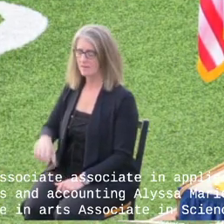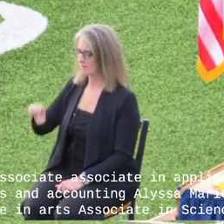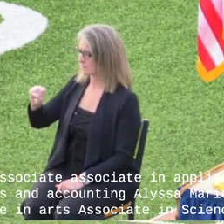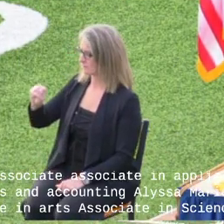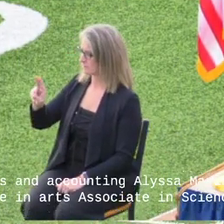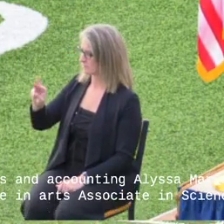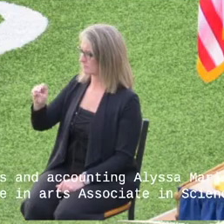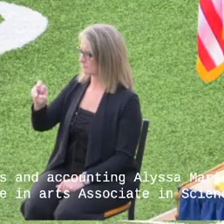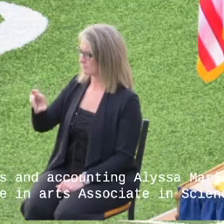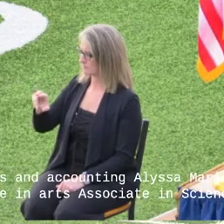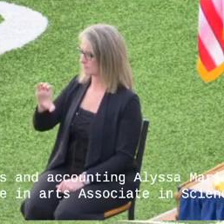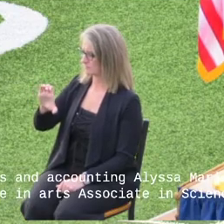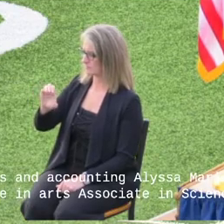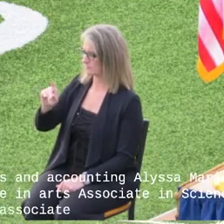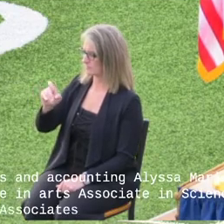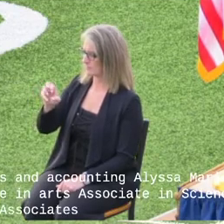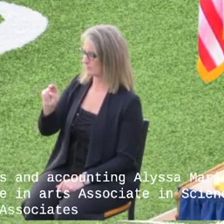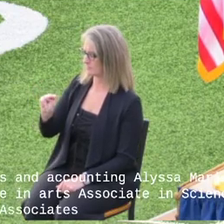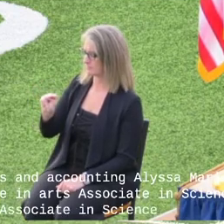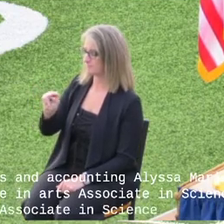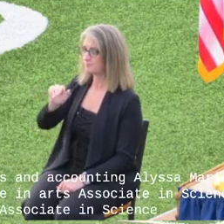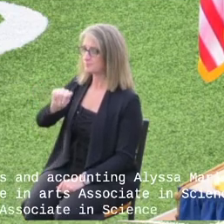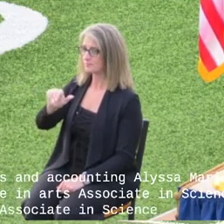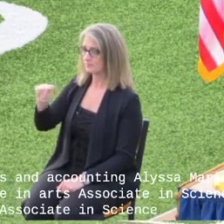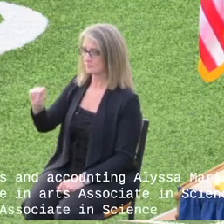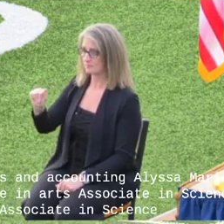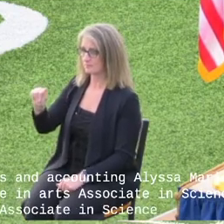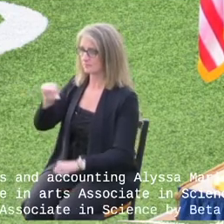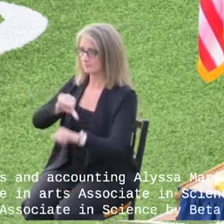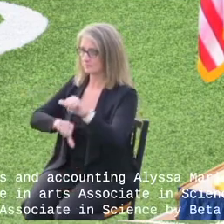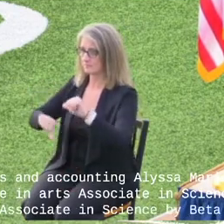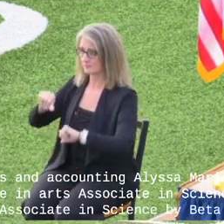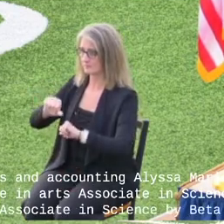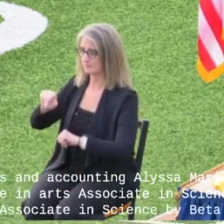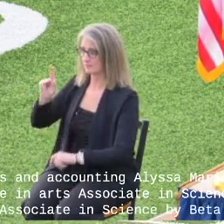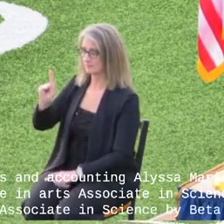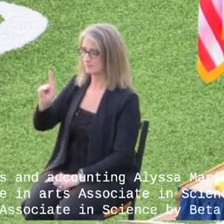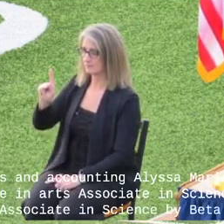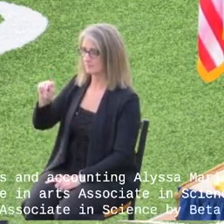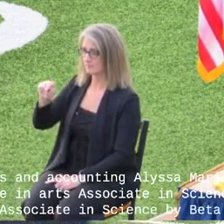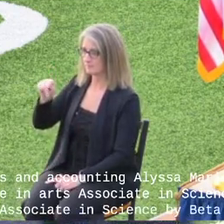Summer Kirkman, Associate in Science, Phi Theta Kappa.